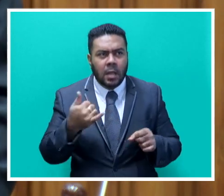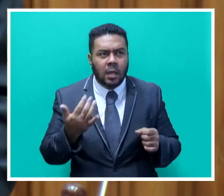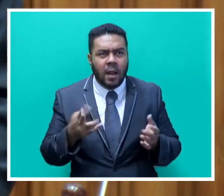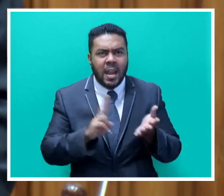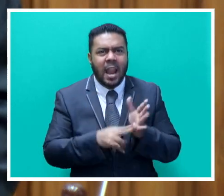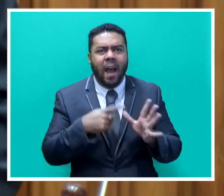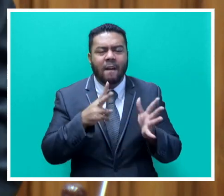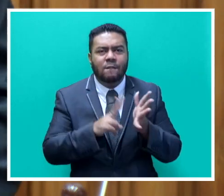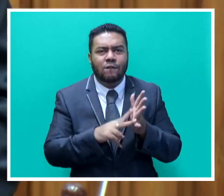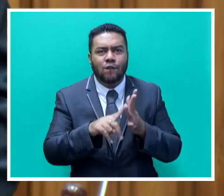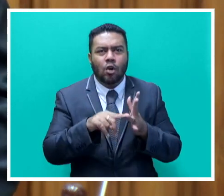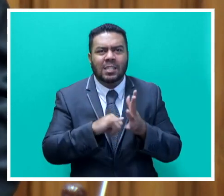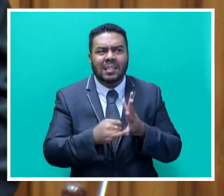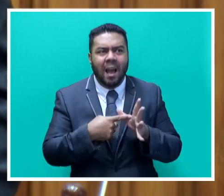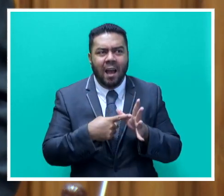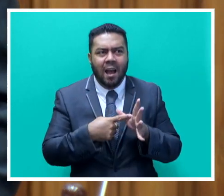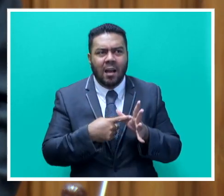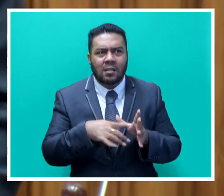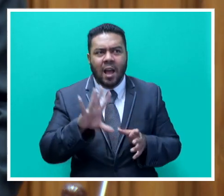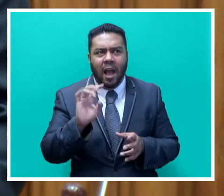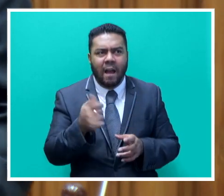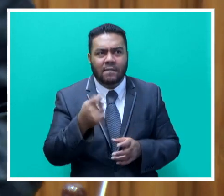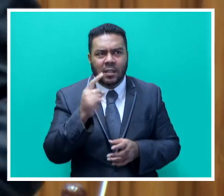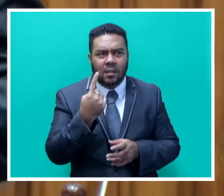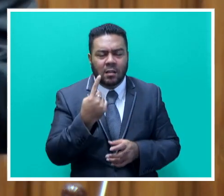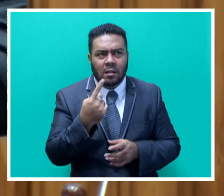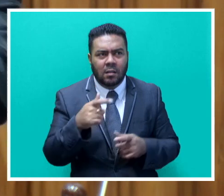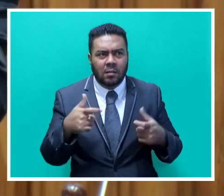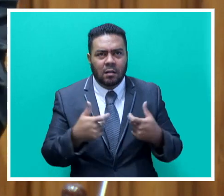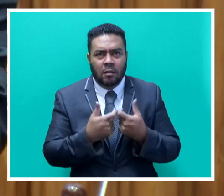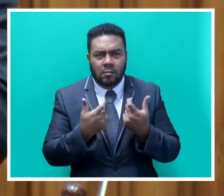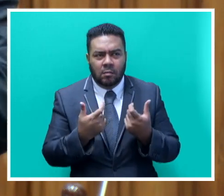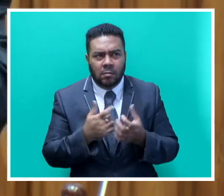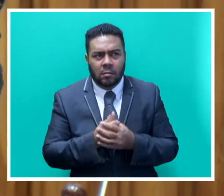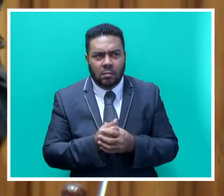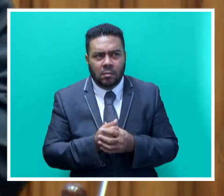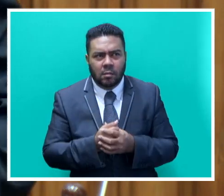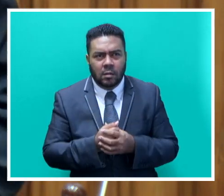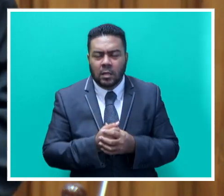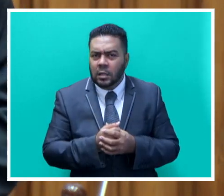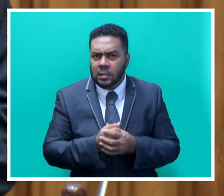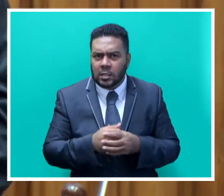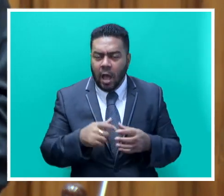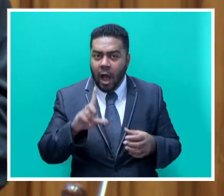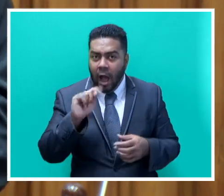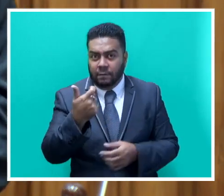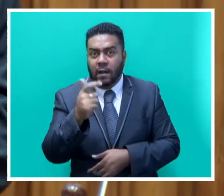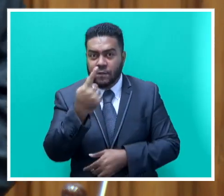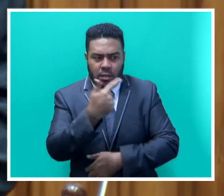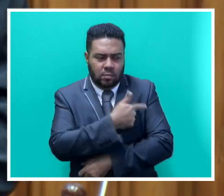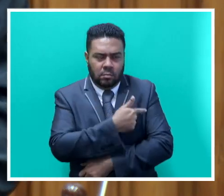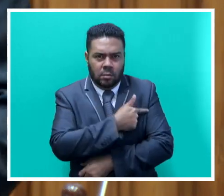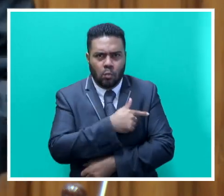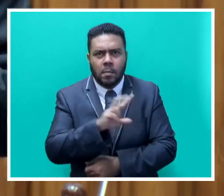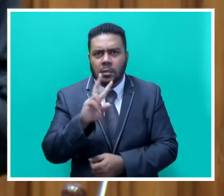Nabosa this morning who say that after the first dose there were challenges again being able to roll out the second dose. We must encourage